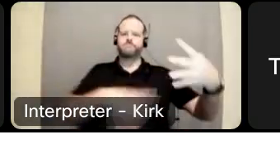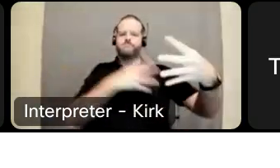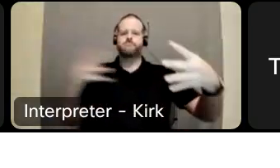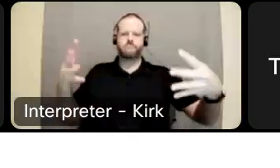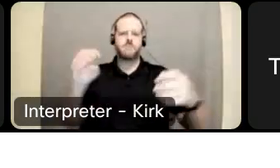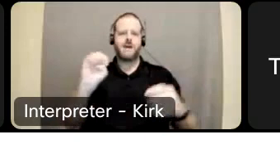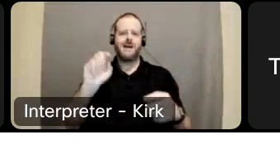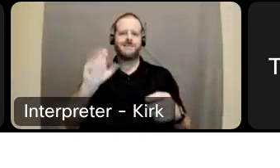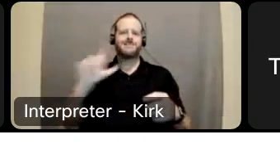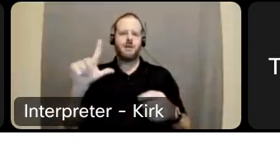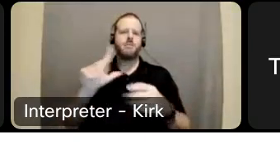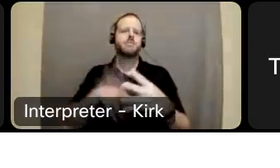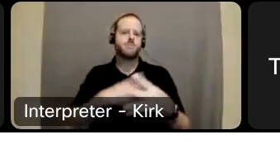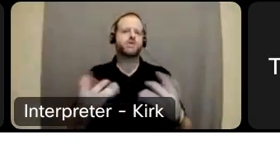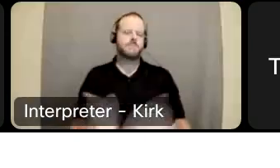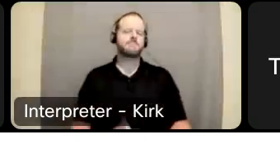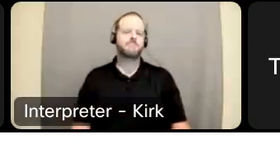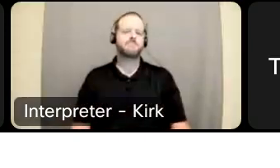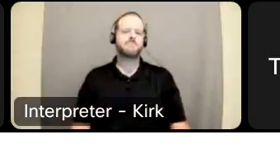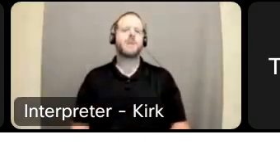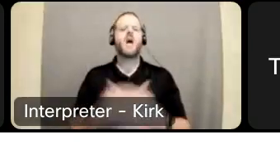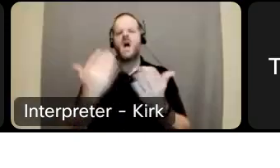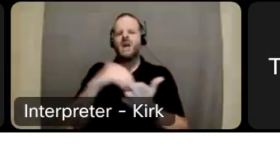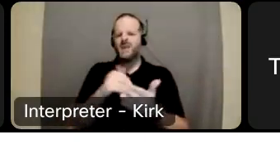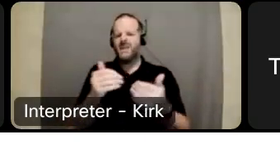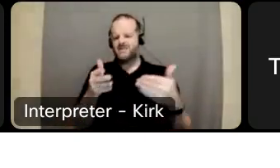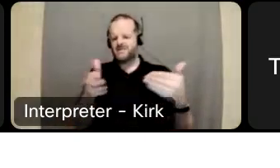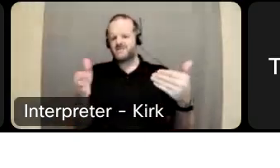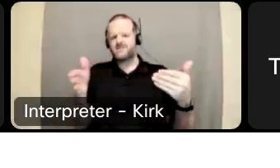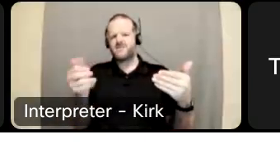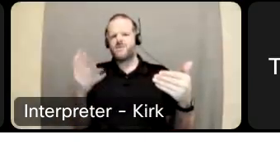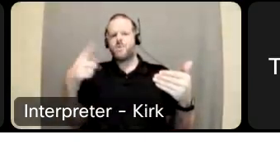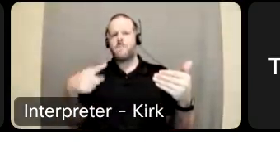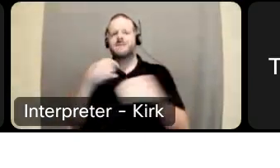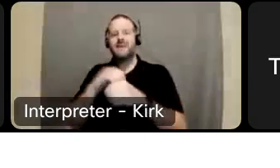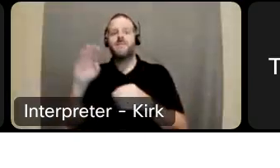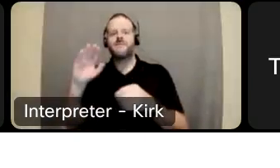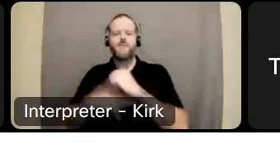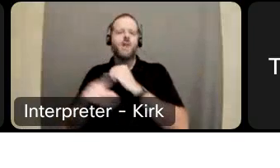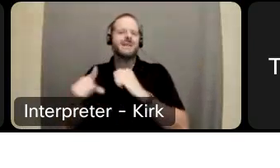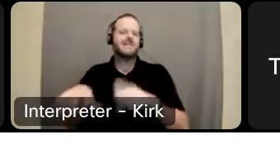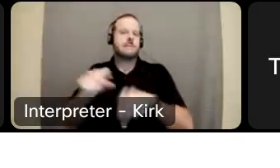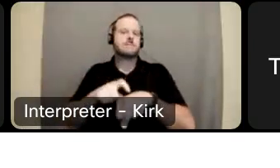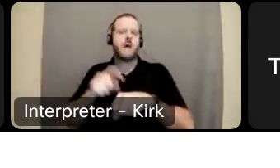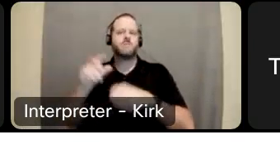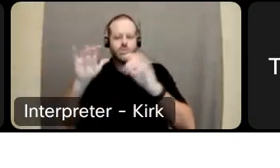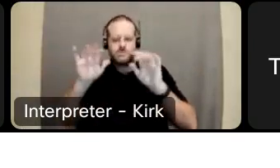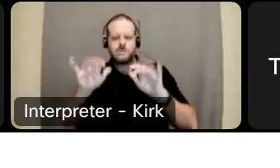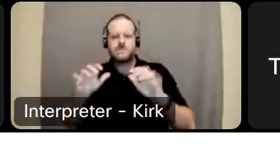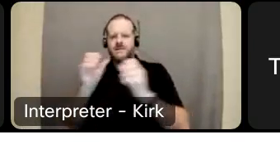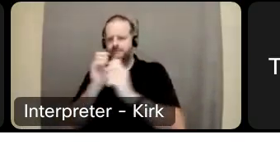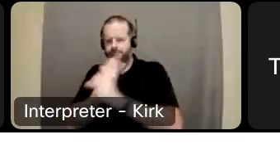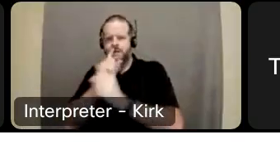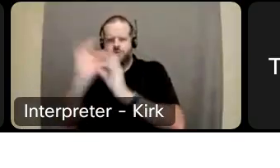Excel worksheet. And again, this is usually a couple months into the fall. It takes some time to put these together and verify that everything looks right and worked